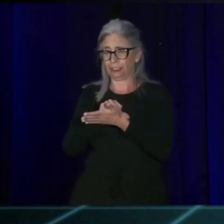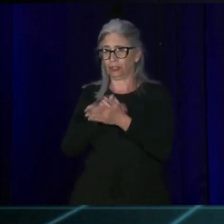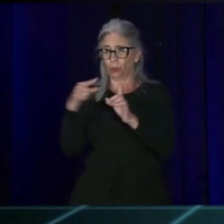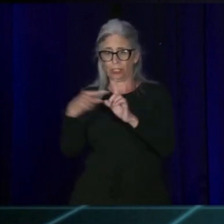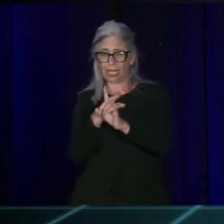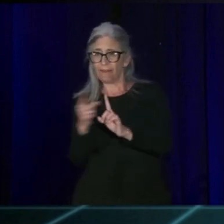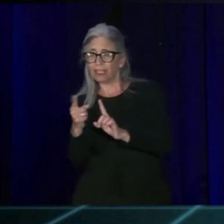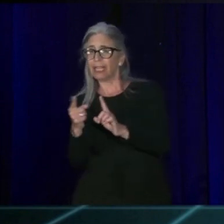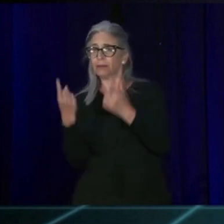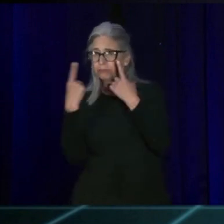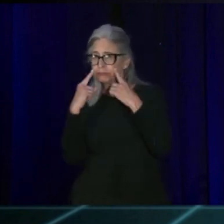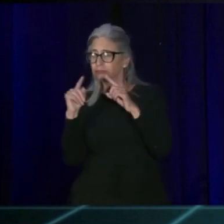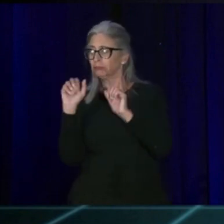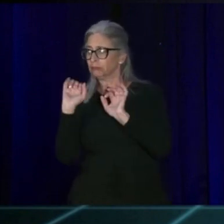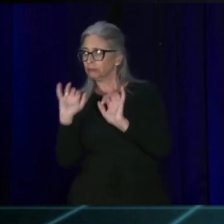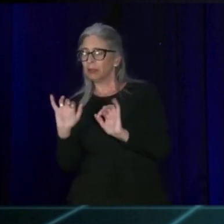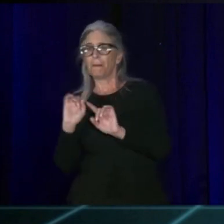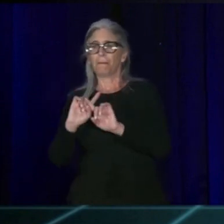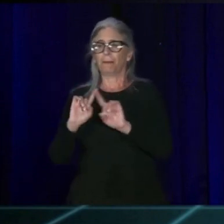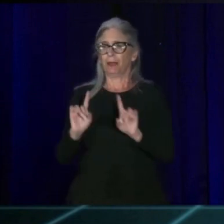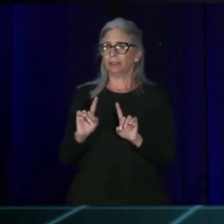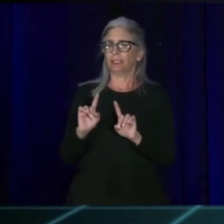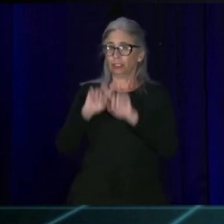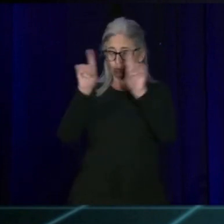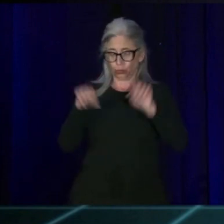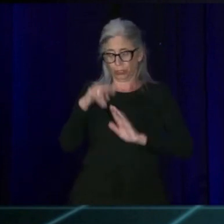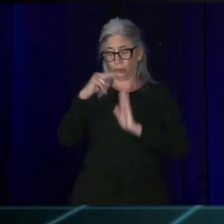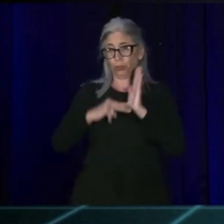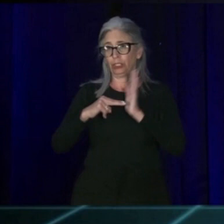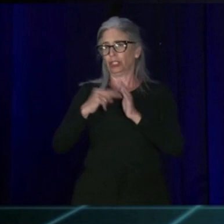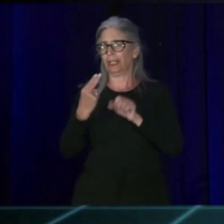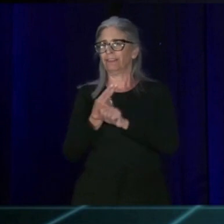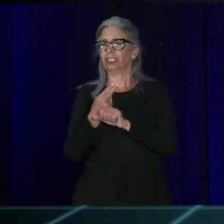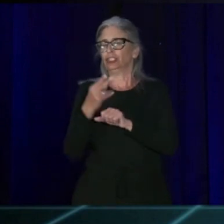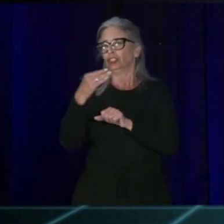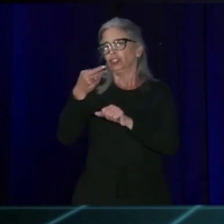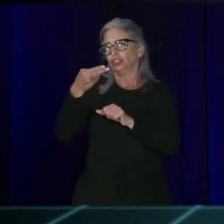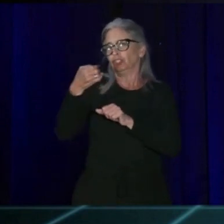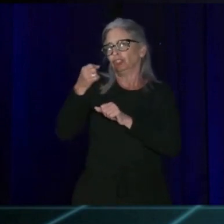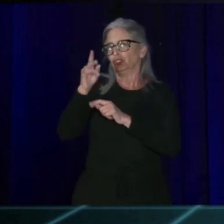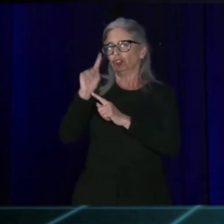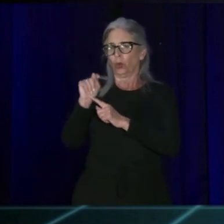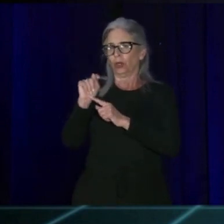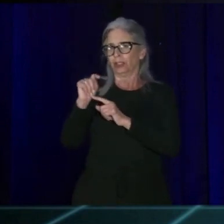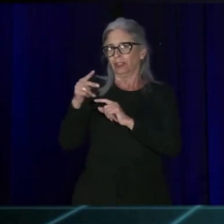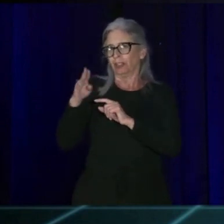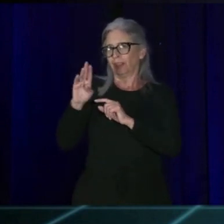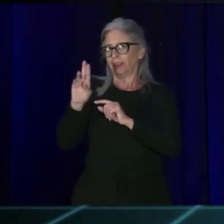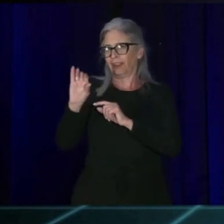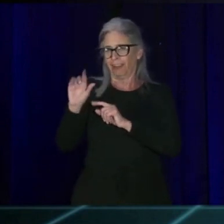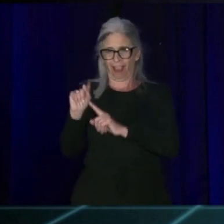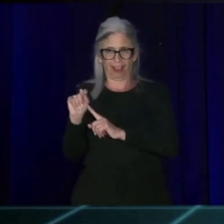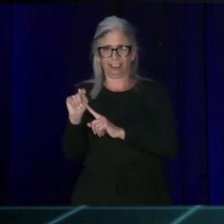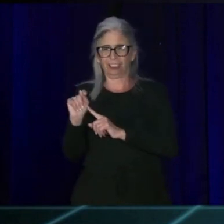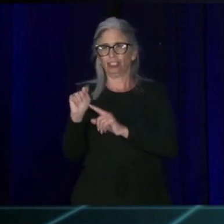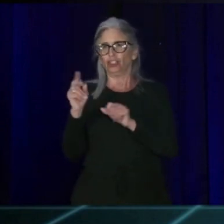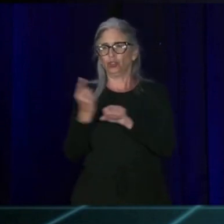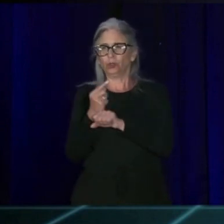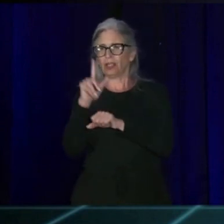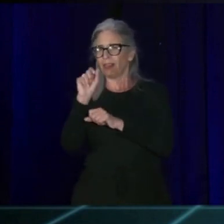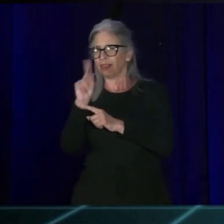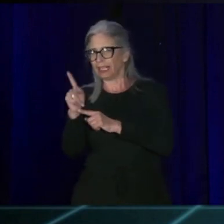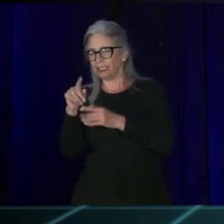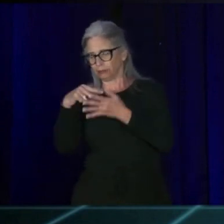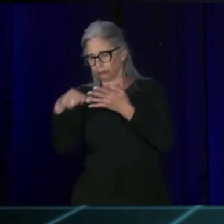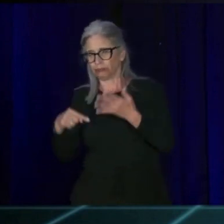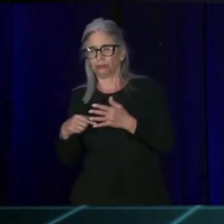sequentially, screen reader users have a lot of shortcuts to navigate it by headings, interactive elements, links, and so on. And this is